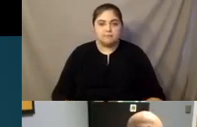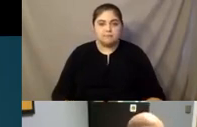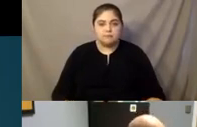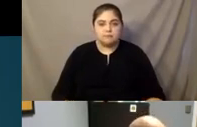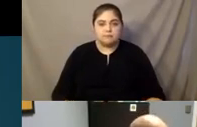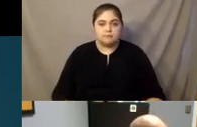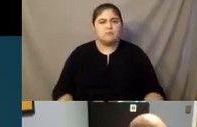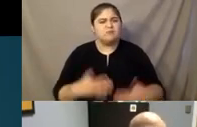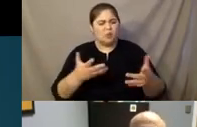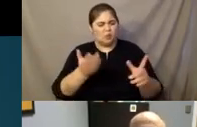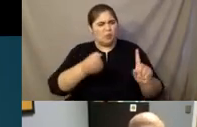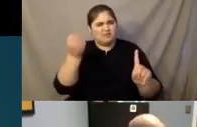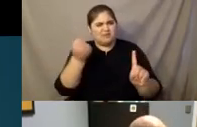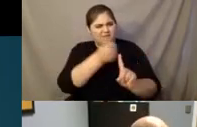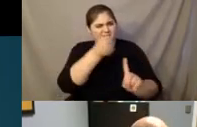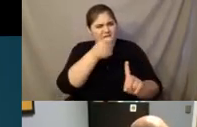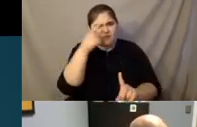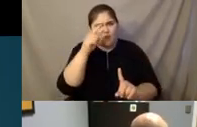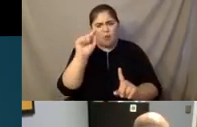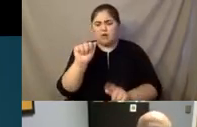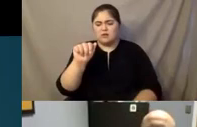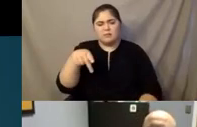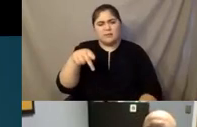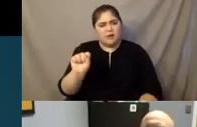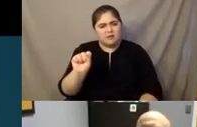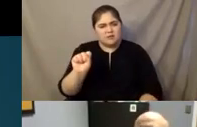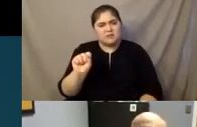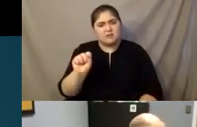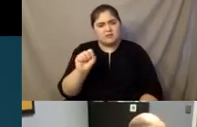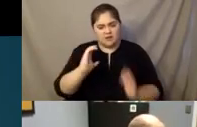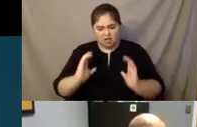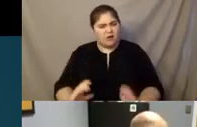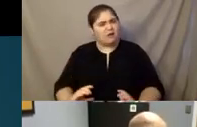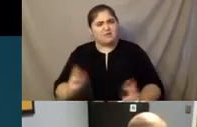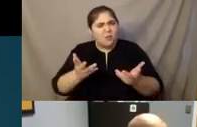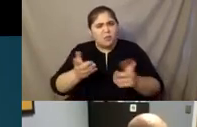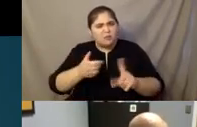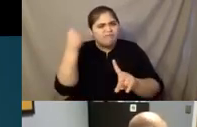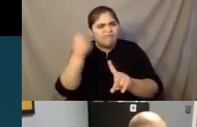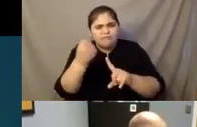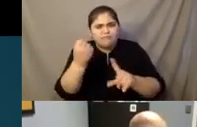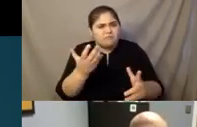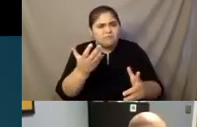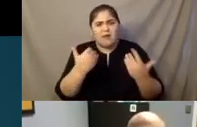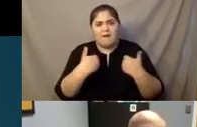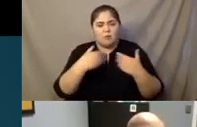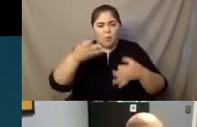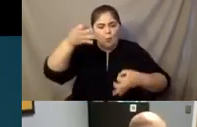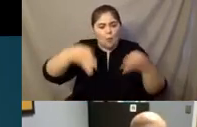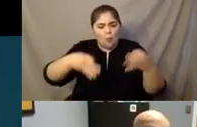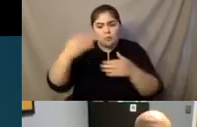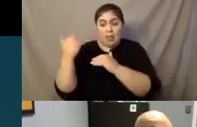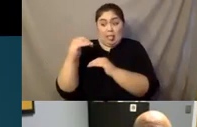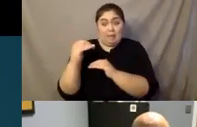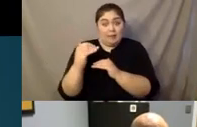So what's the effect on Adult Protective and our clients by having the courts limited